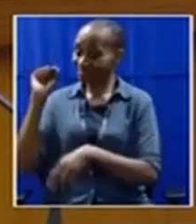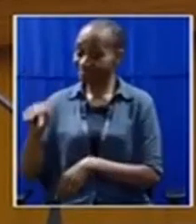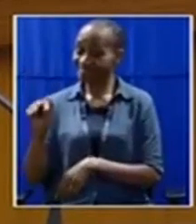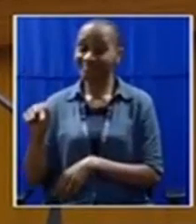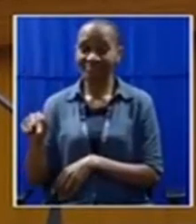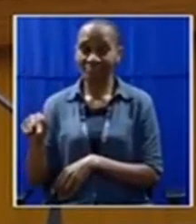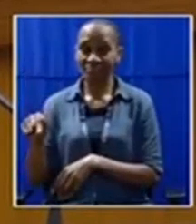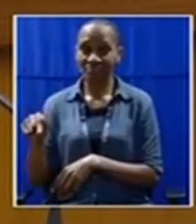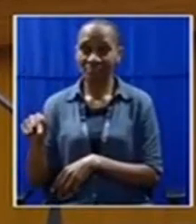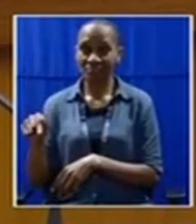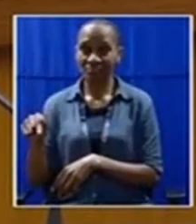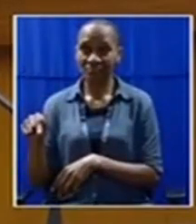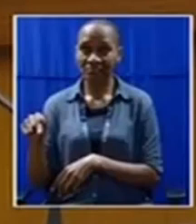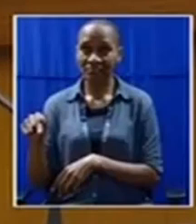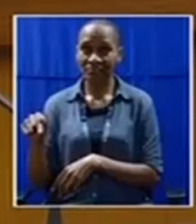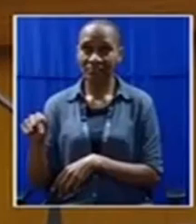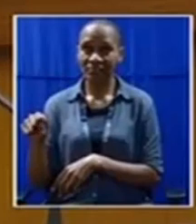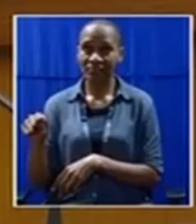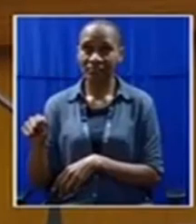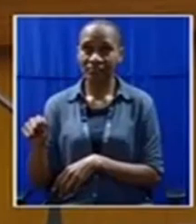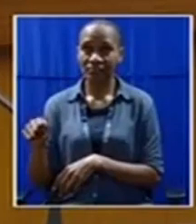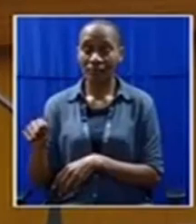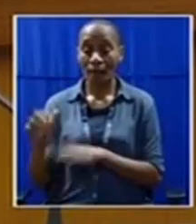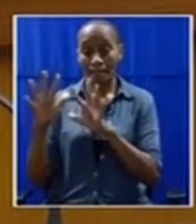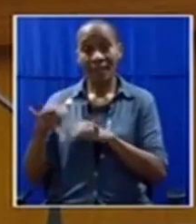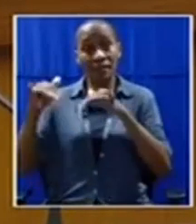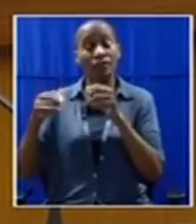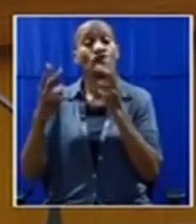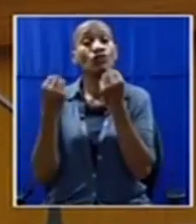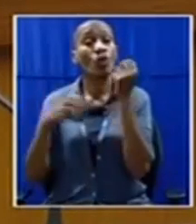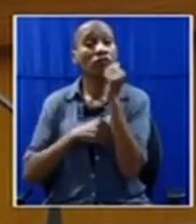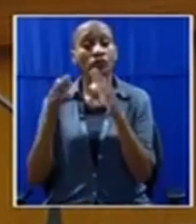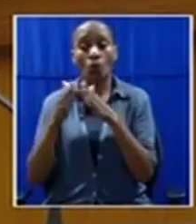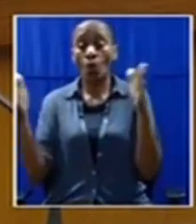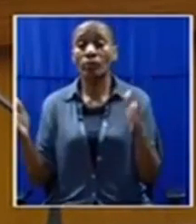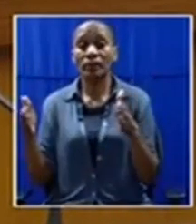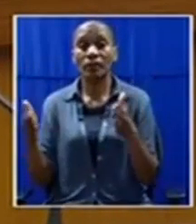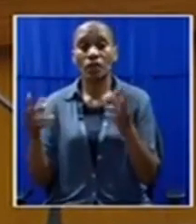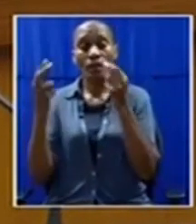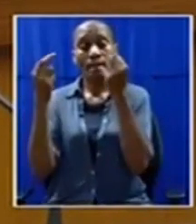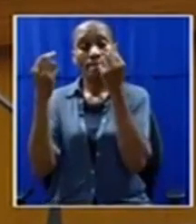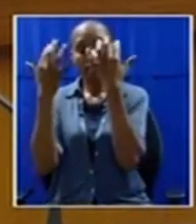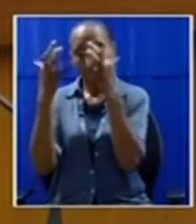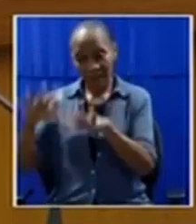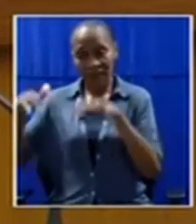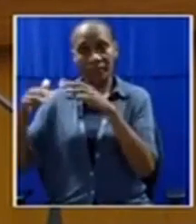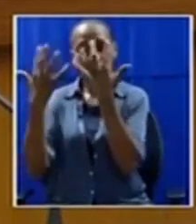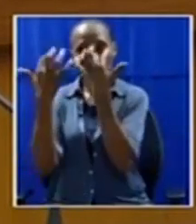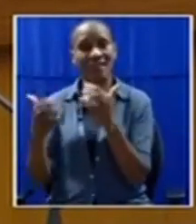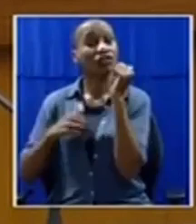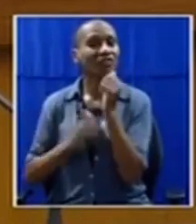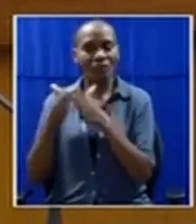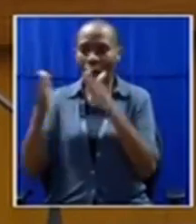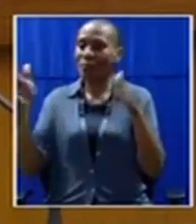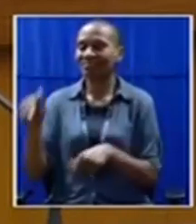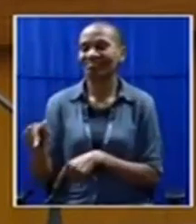is a very welcome addition to Parliament. And I remember that